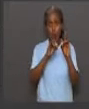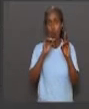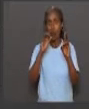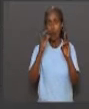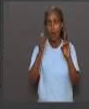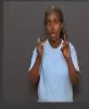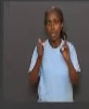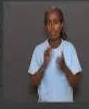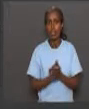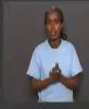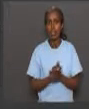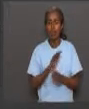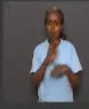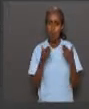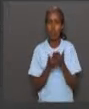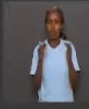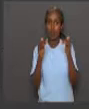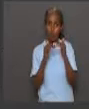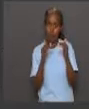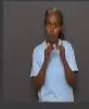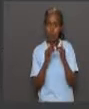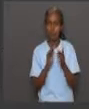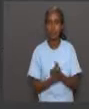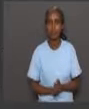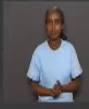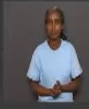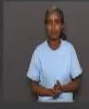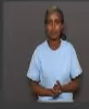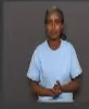DOA are all congruent as well.